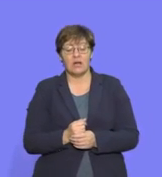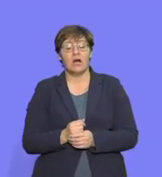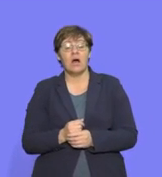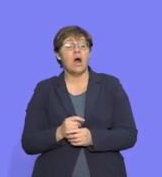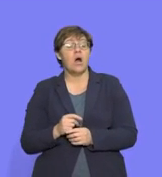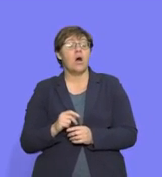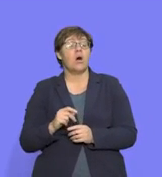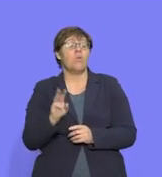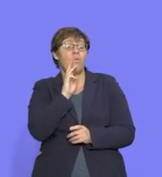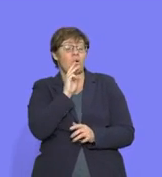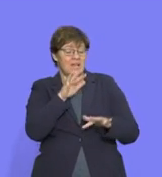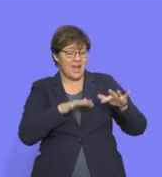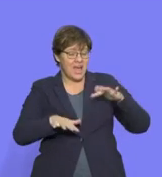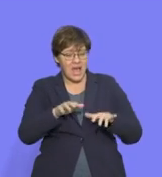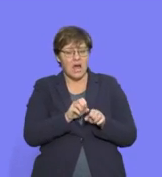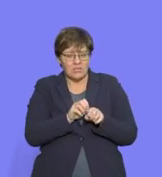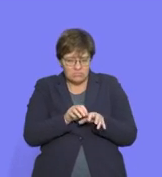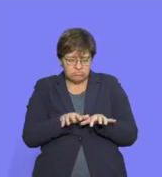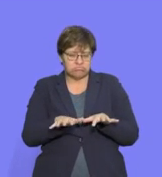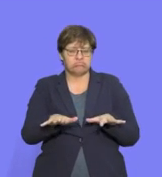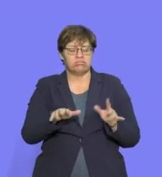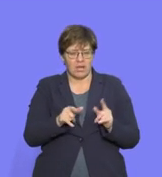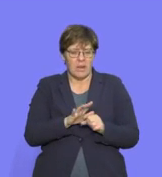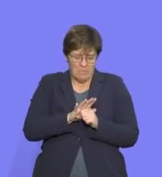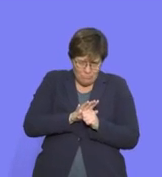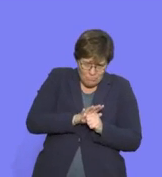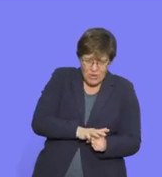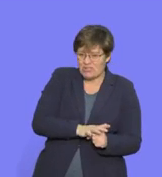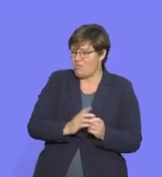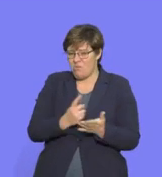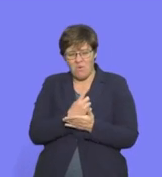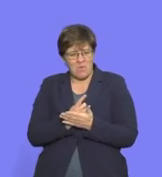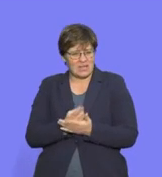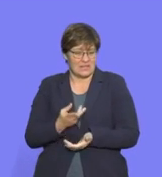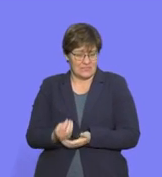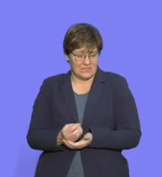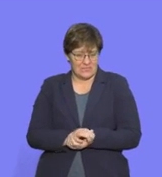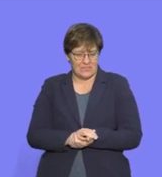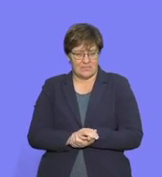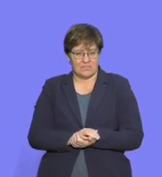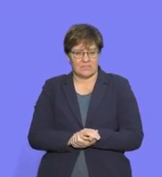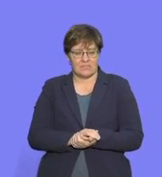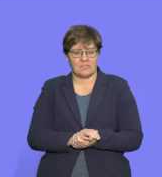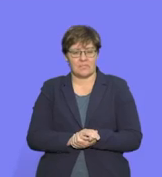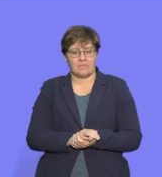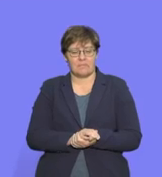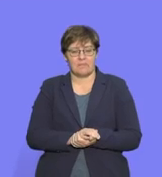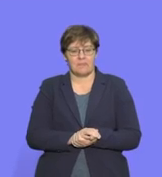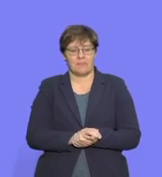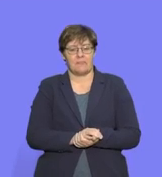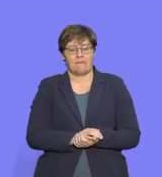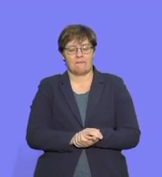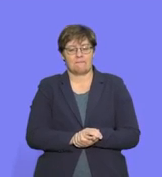is constantly coming out. It's constantly under pressure. Now, what happens if